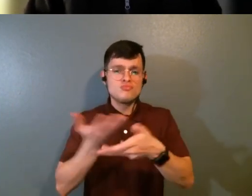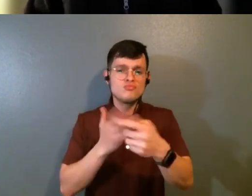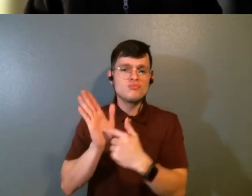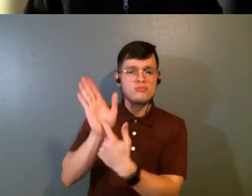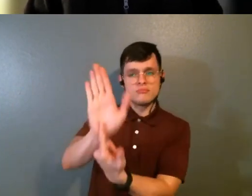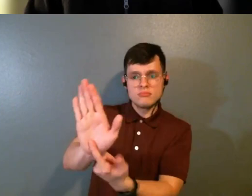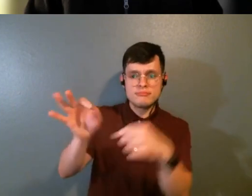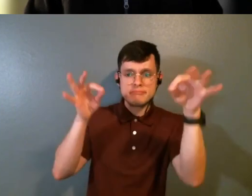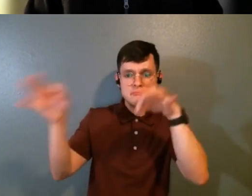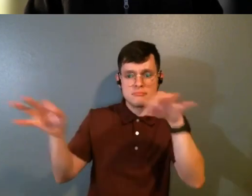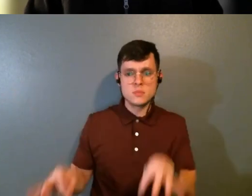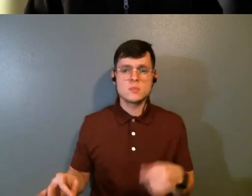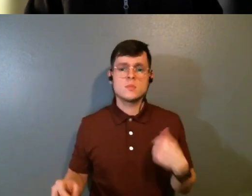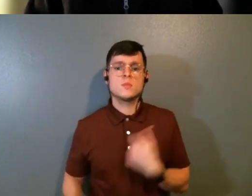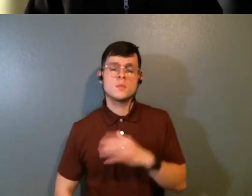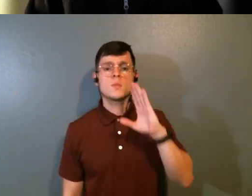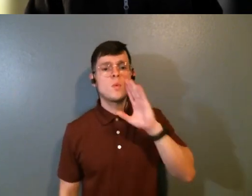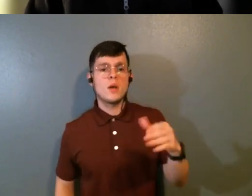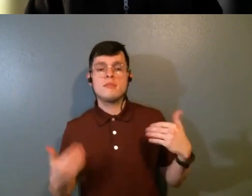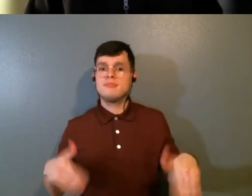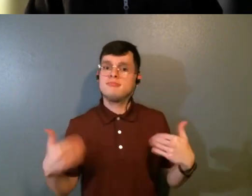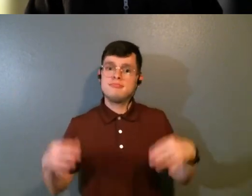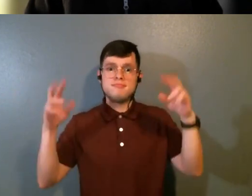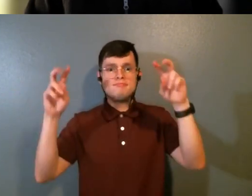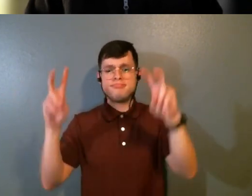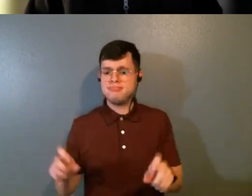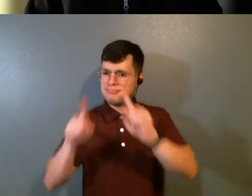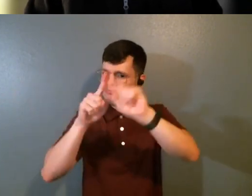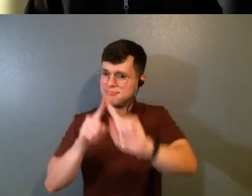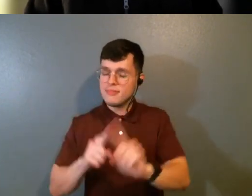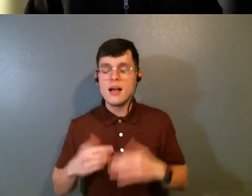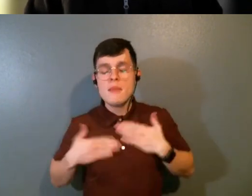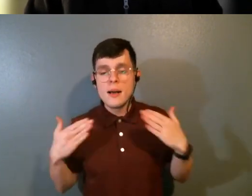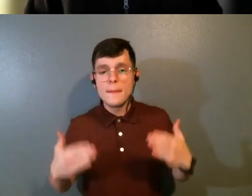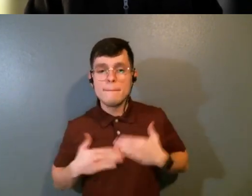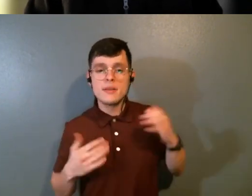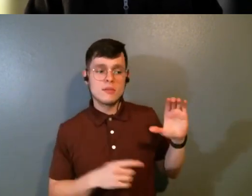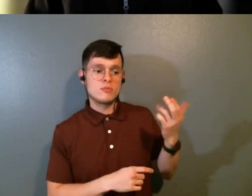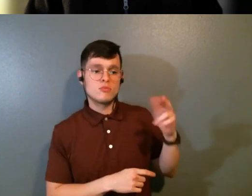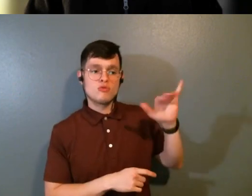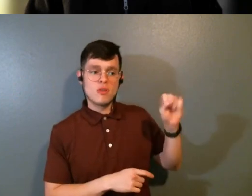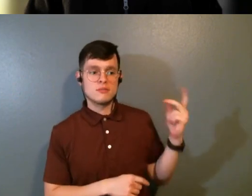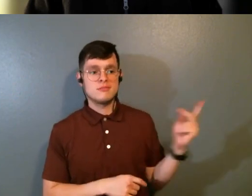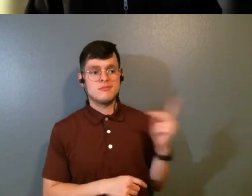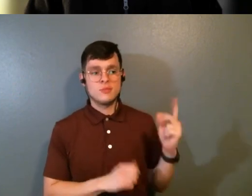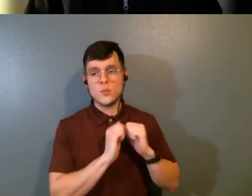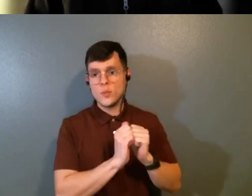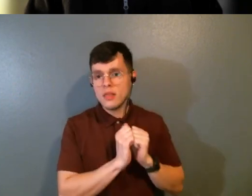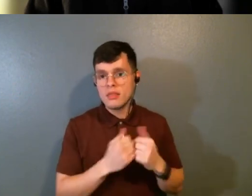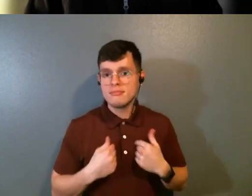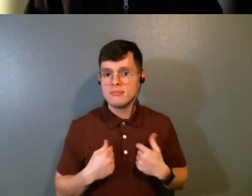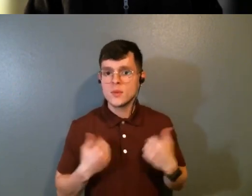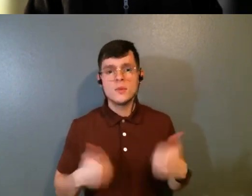we're going to go through a lot of things. I'm so happy to have Chris here with me. He's an